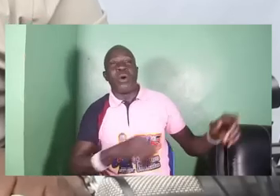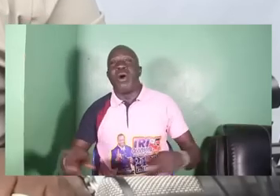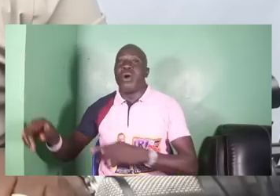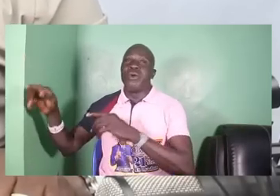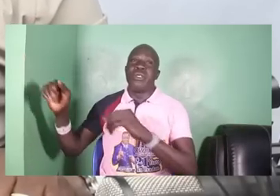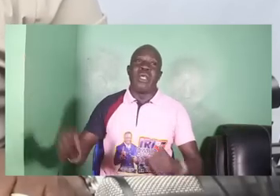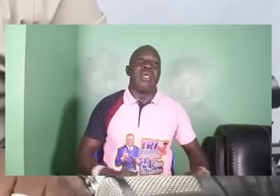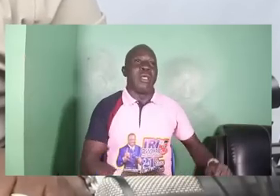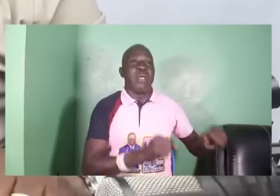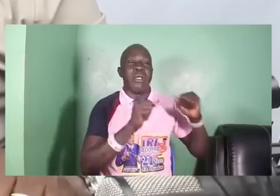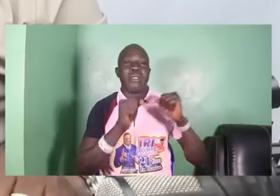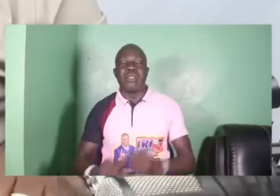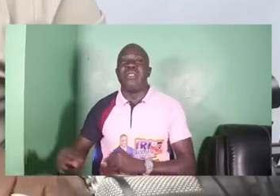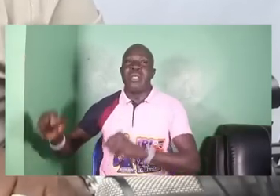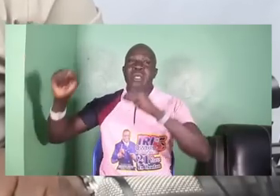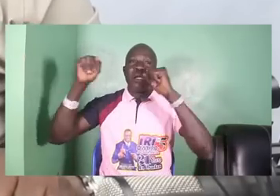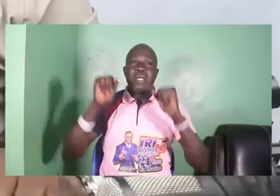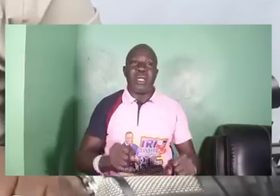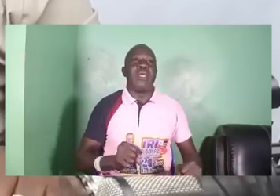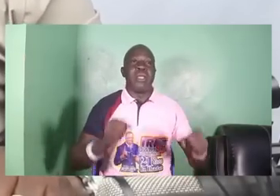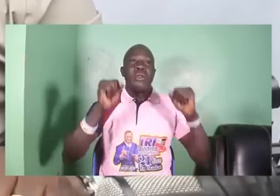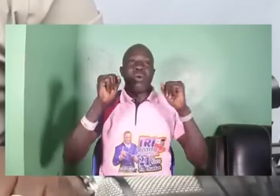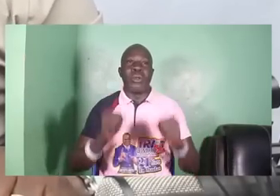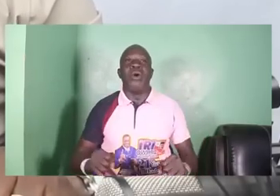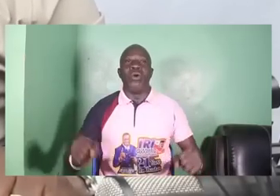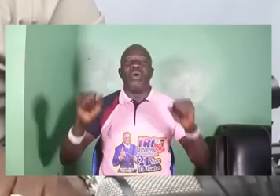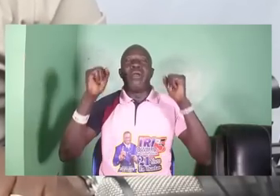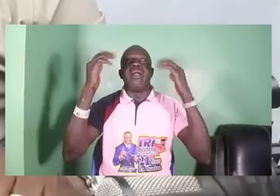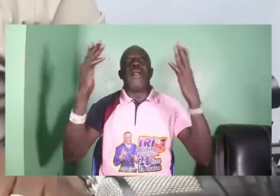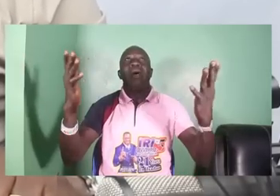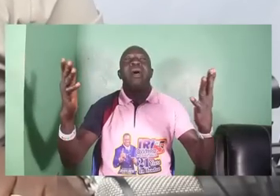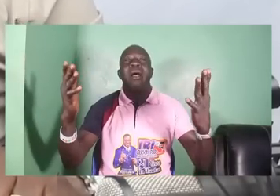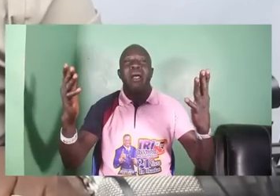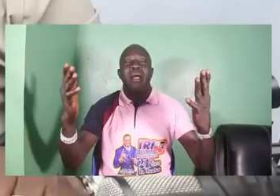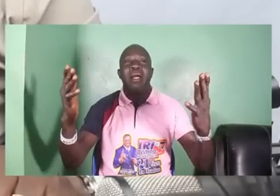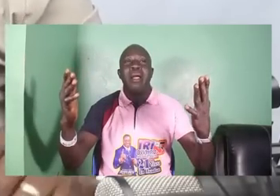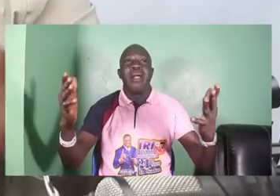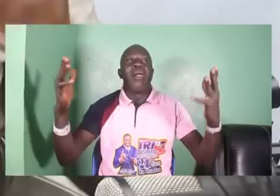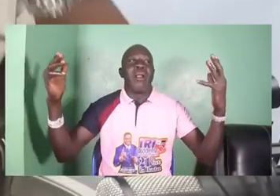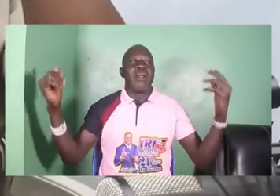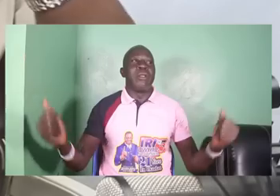Kima Kori Titi, Kima Orire,